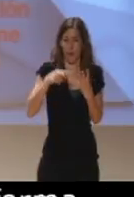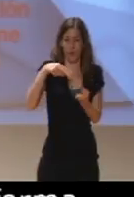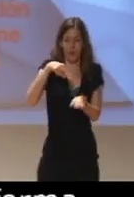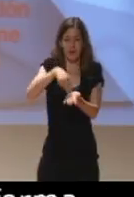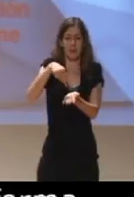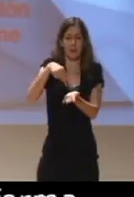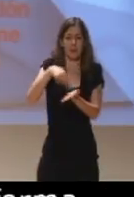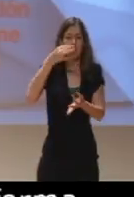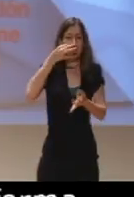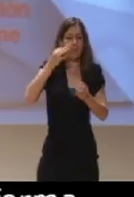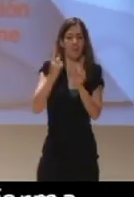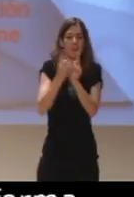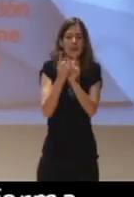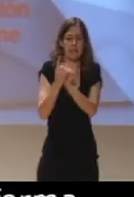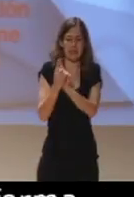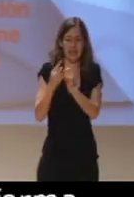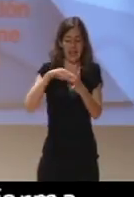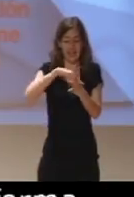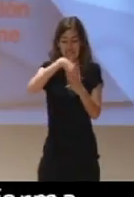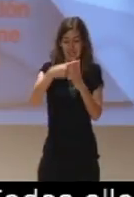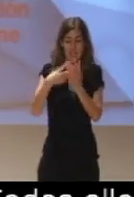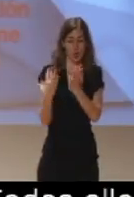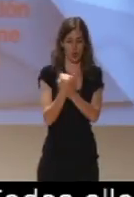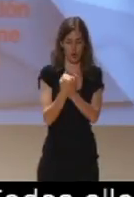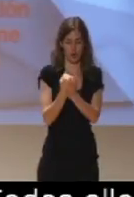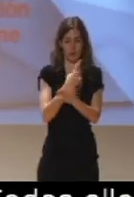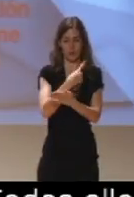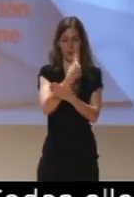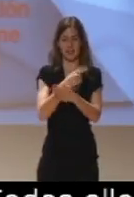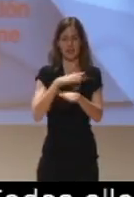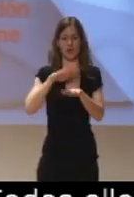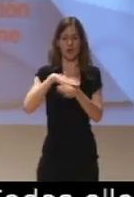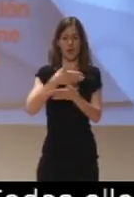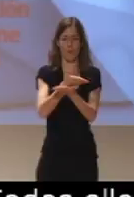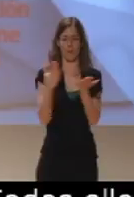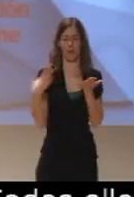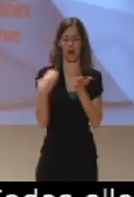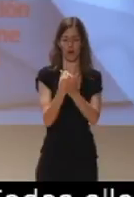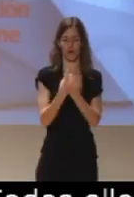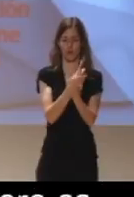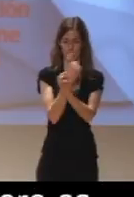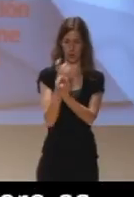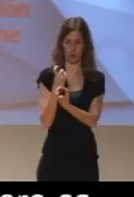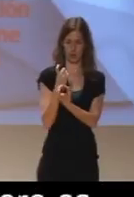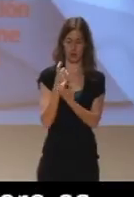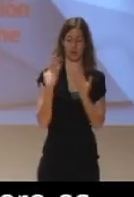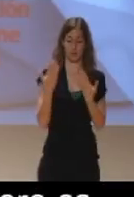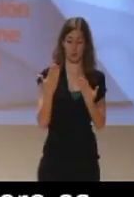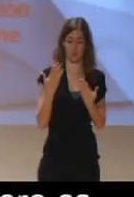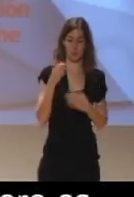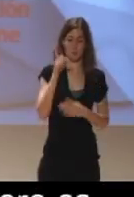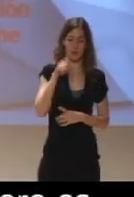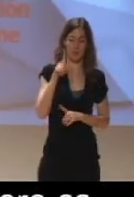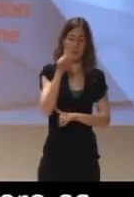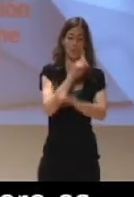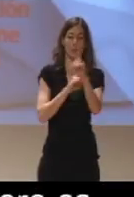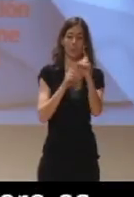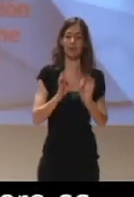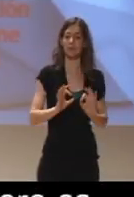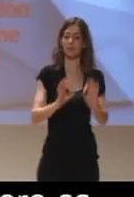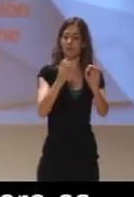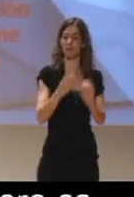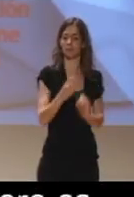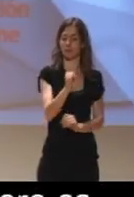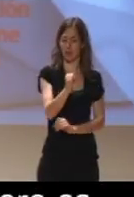accessibility, presence accessibility. They need to have accessibility in everything. It needs to be a design for